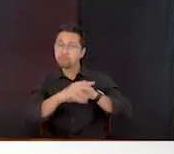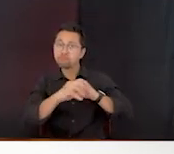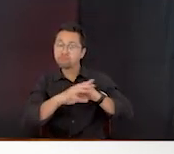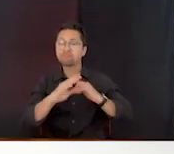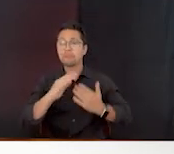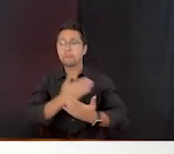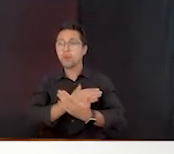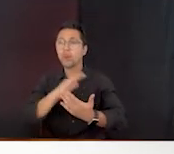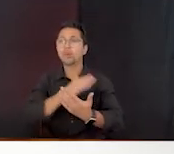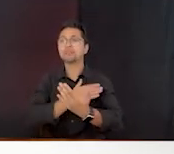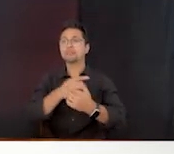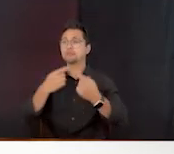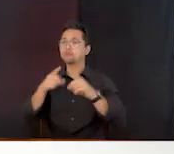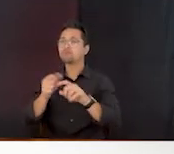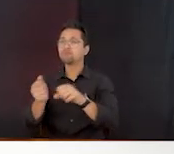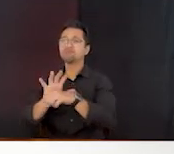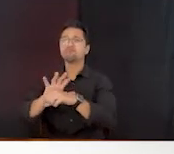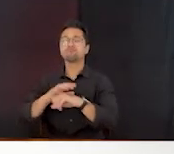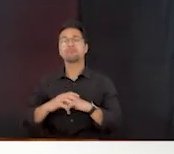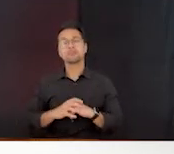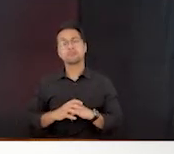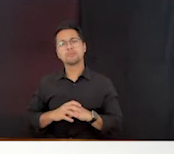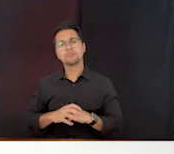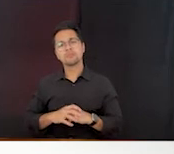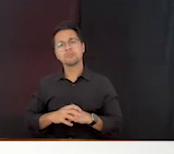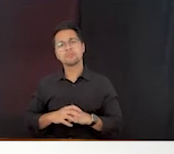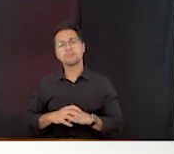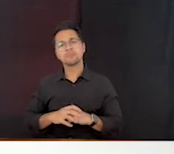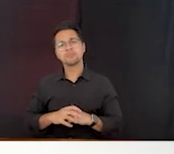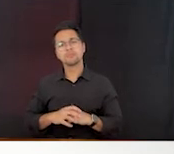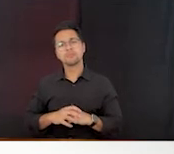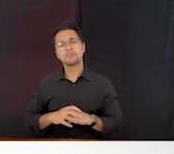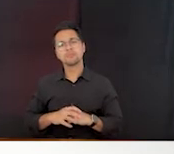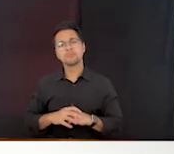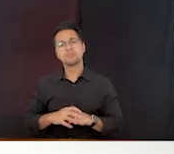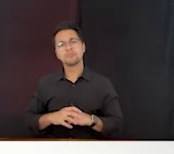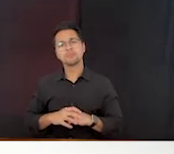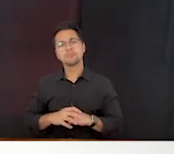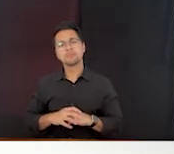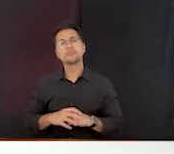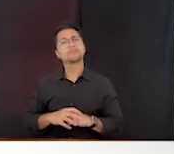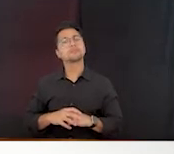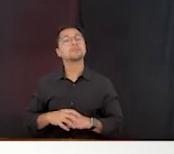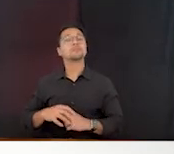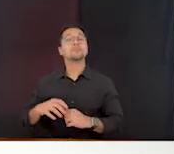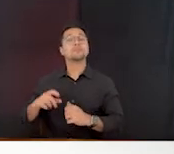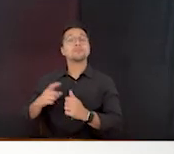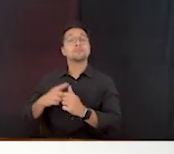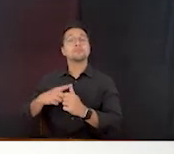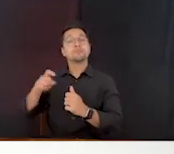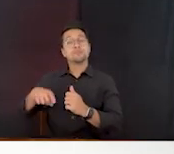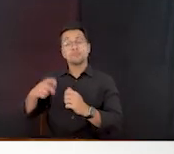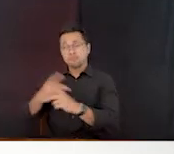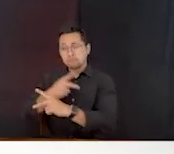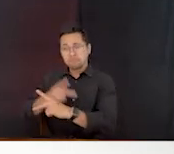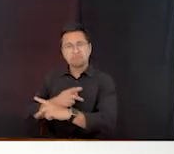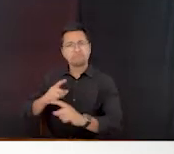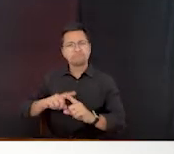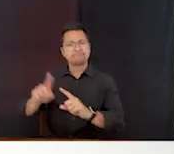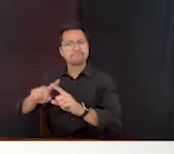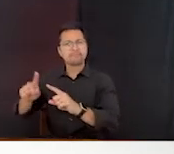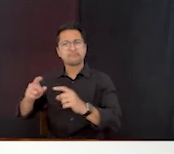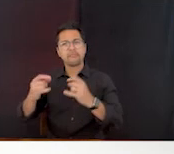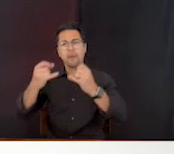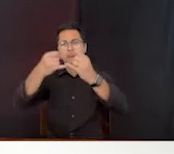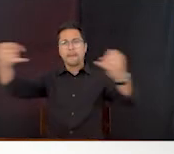stations. A rule of thumb in boundary settings. We had to work and navigate through a lot of different boundaries. At first,